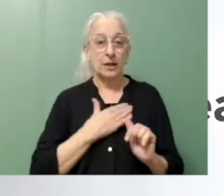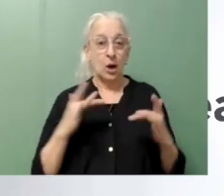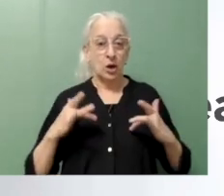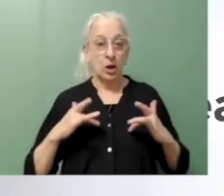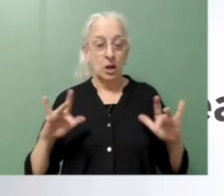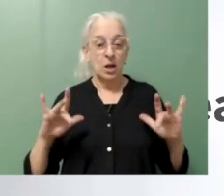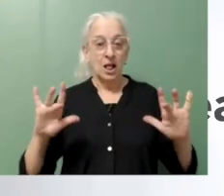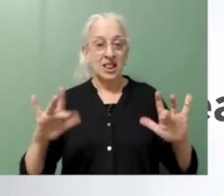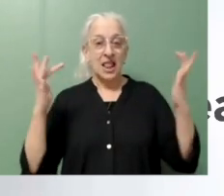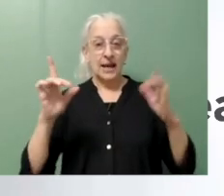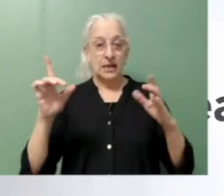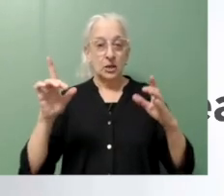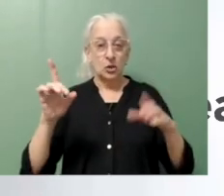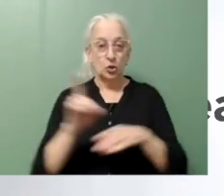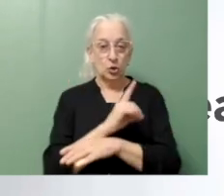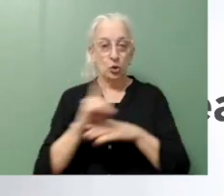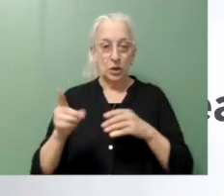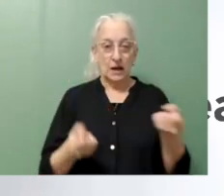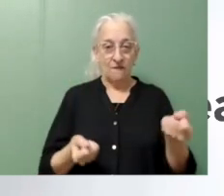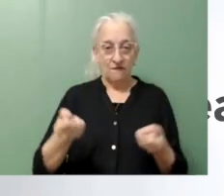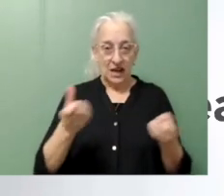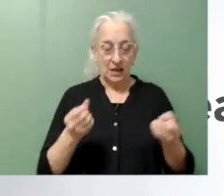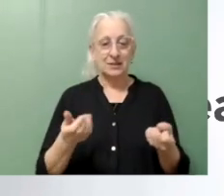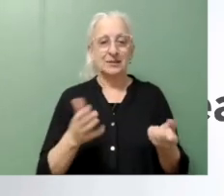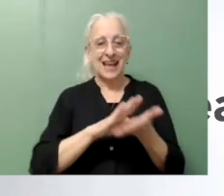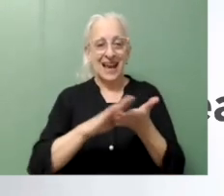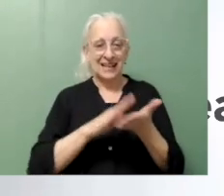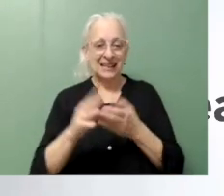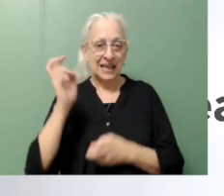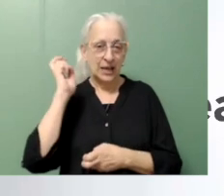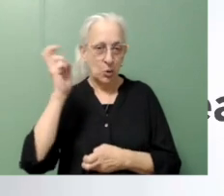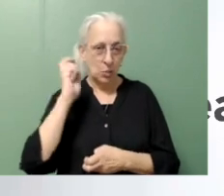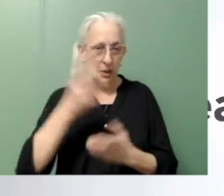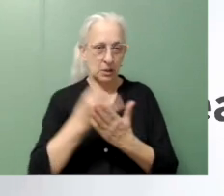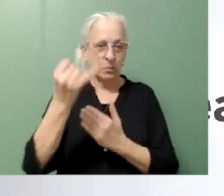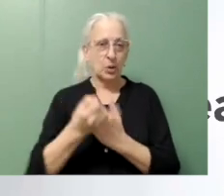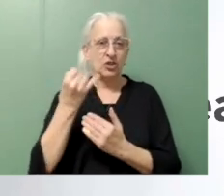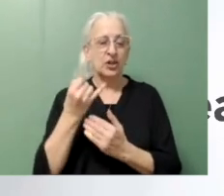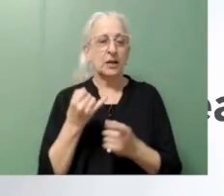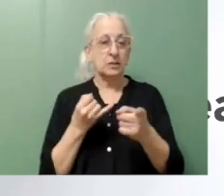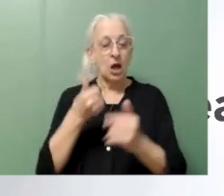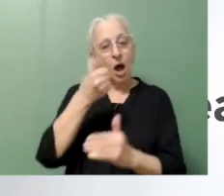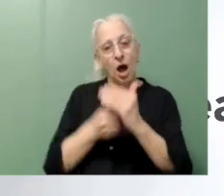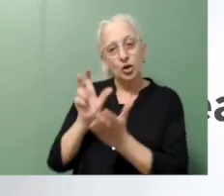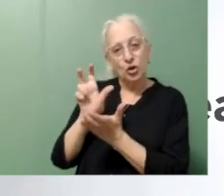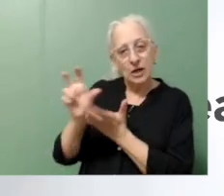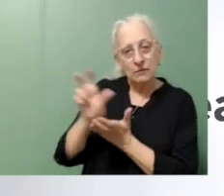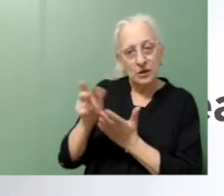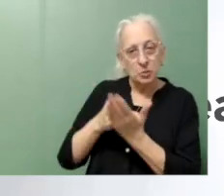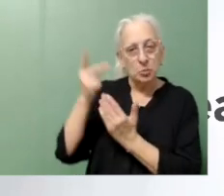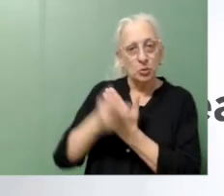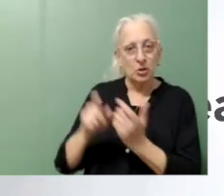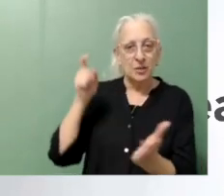clean mobility projects. Under Investment Programs, click Purchase